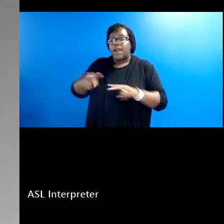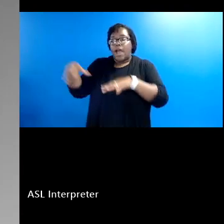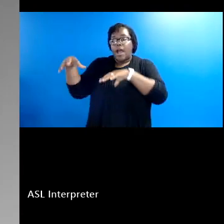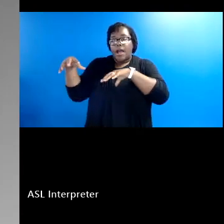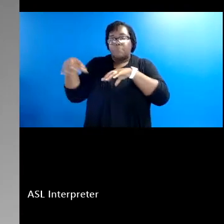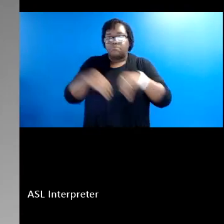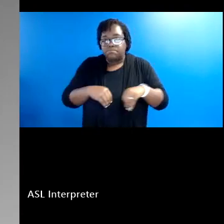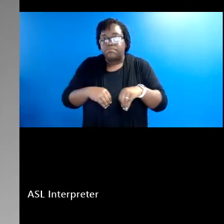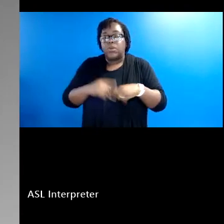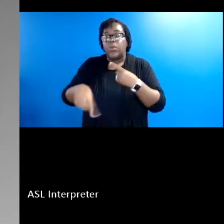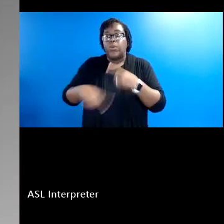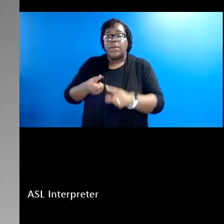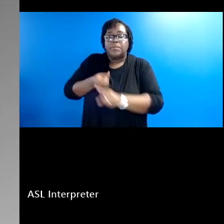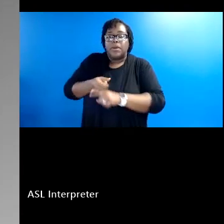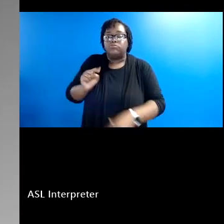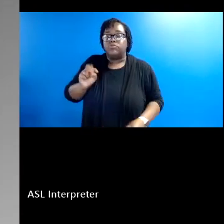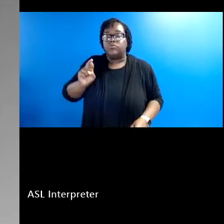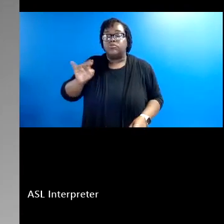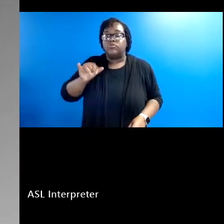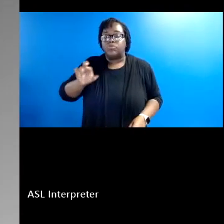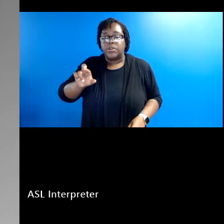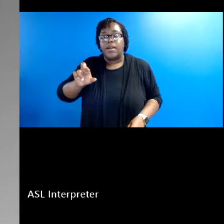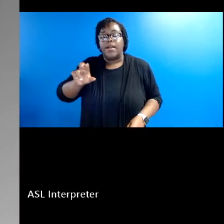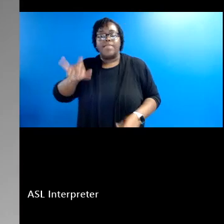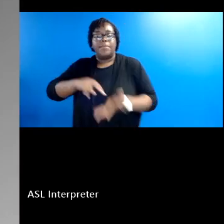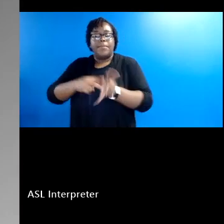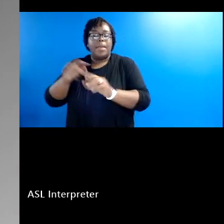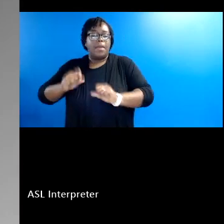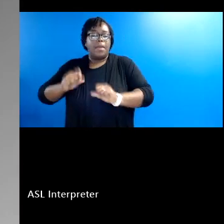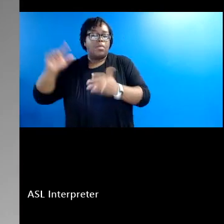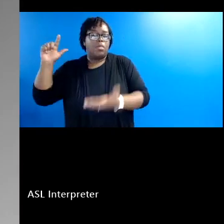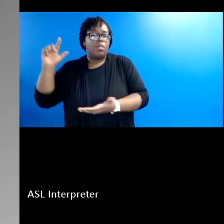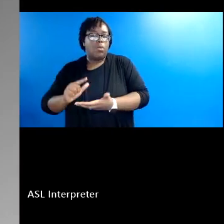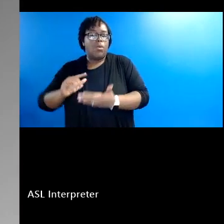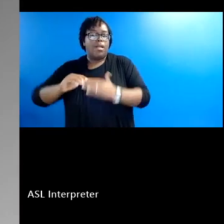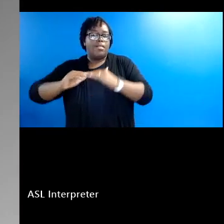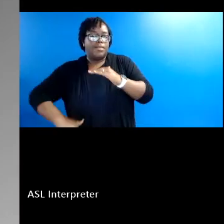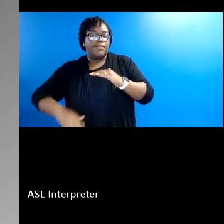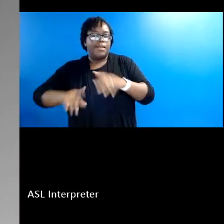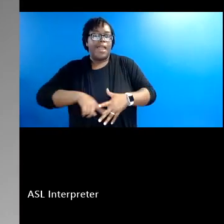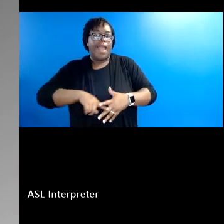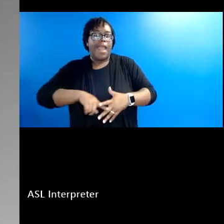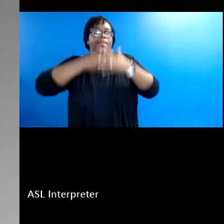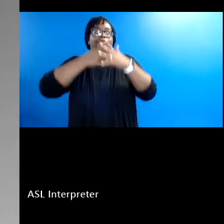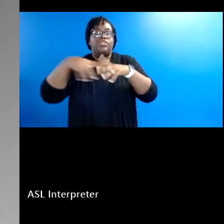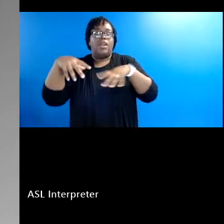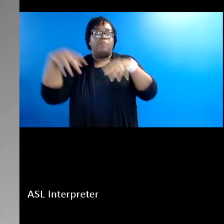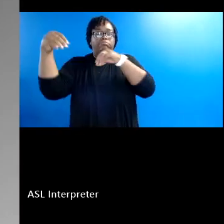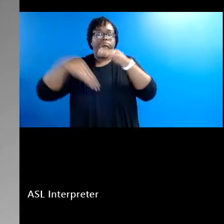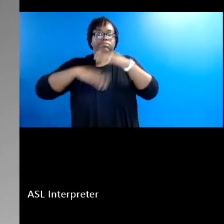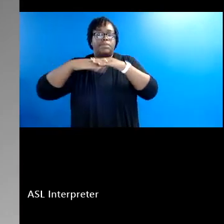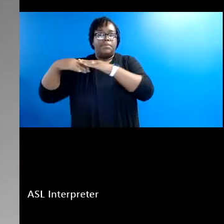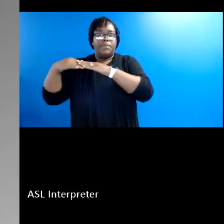at triggers, which are potentially lower than these activation thresholds. So that's sort of part